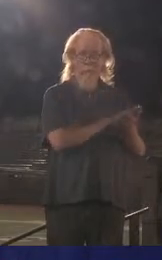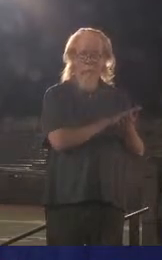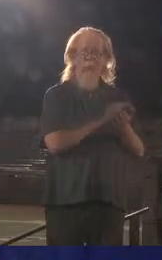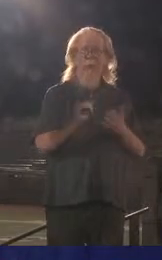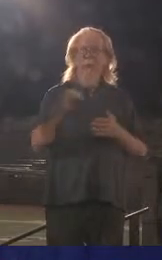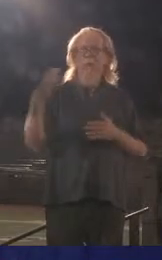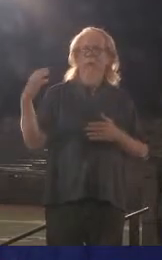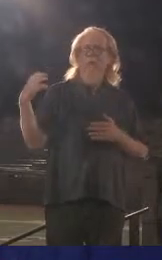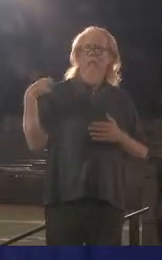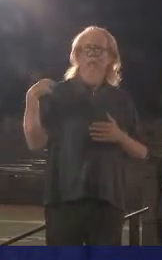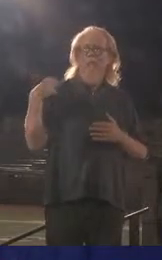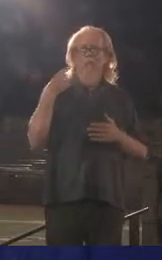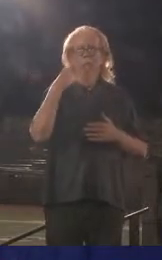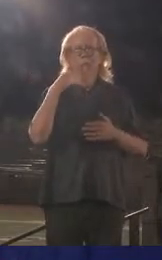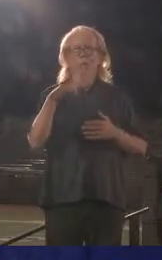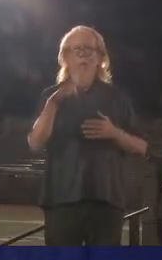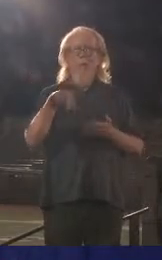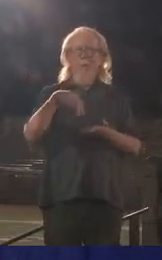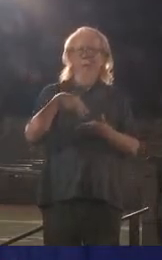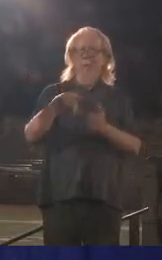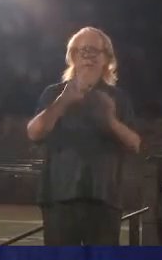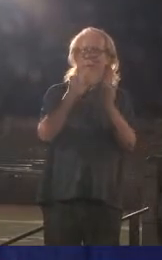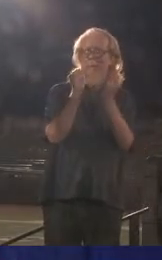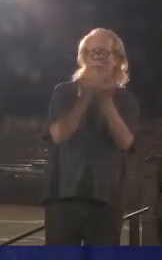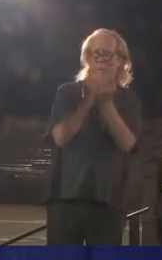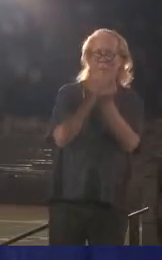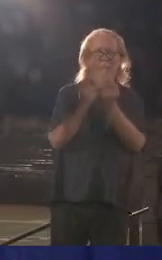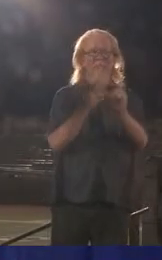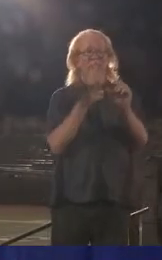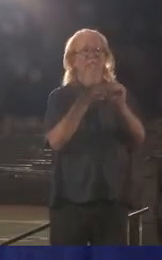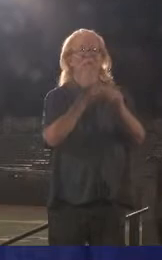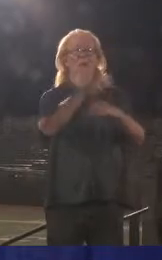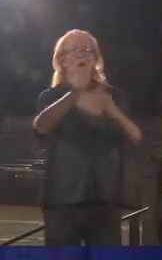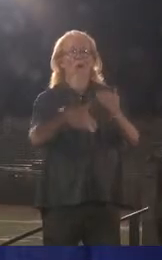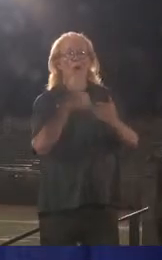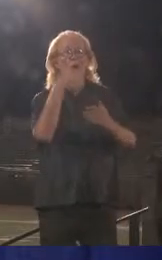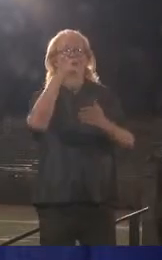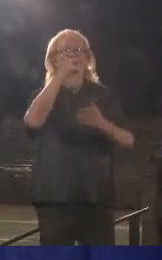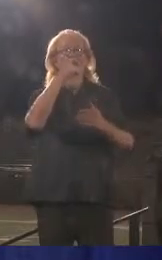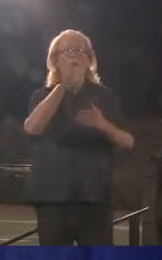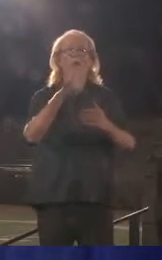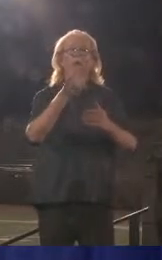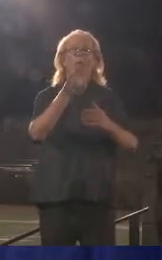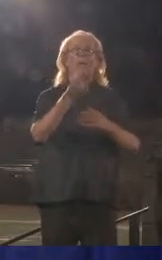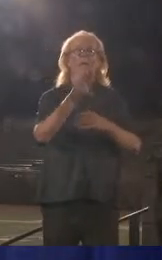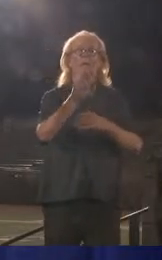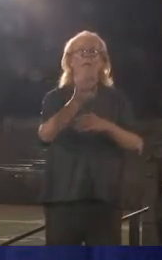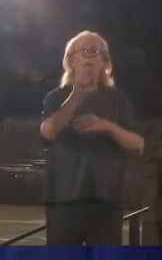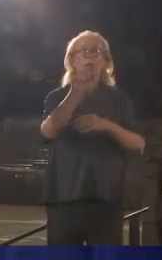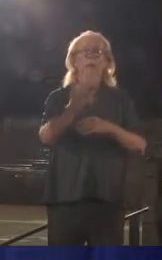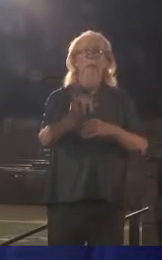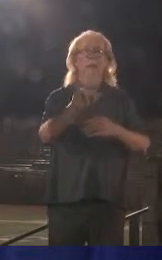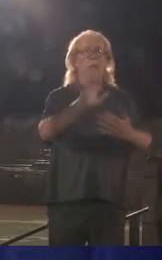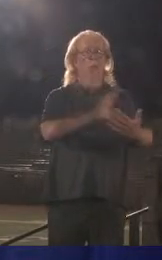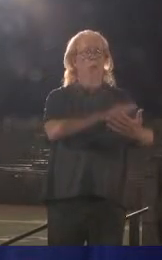this year. She joined the Highlands all-girls varsity choir, Bella Voce, this year,